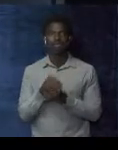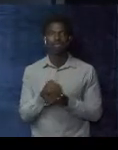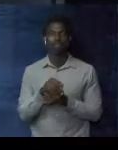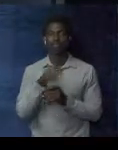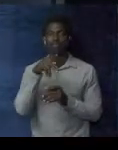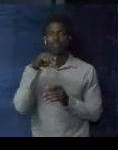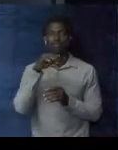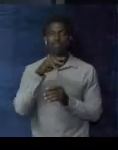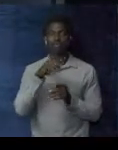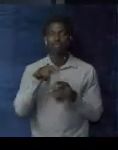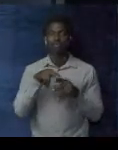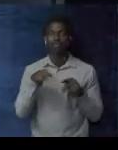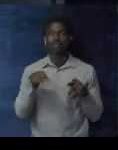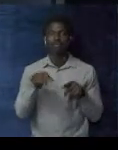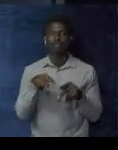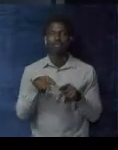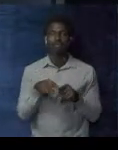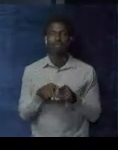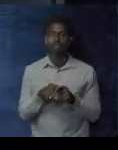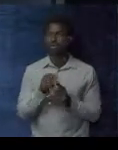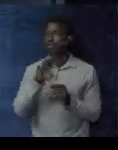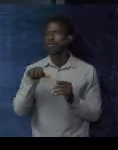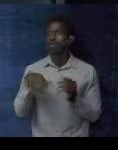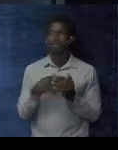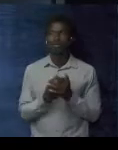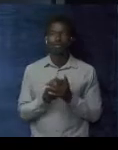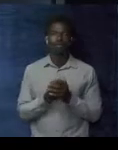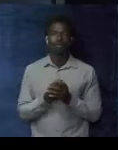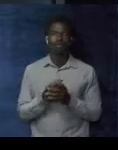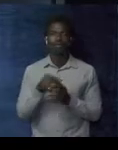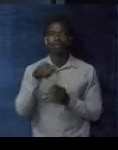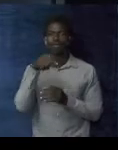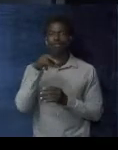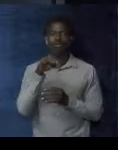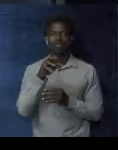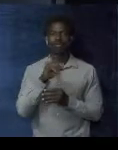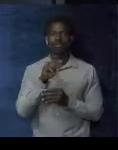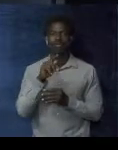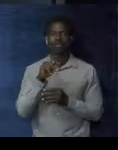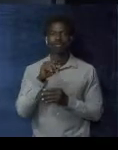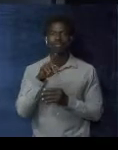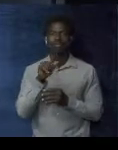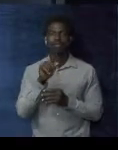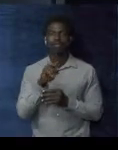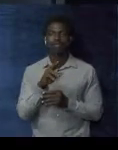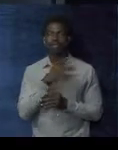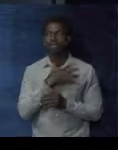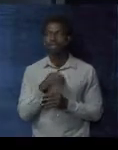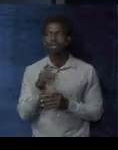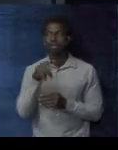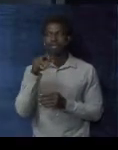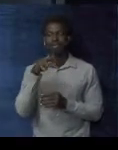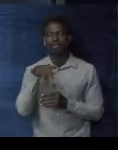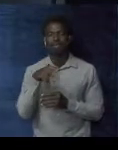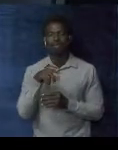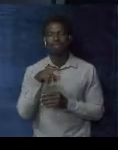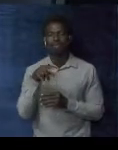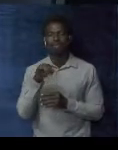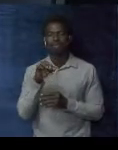Parallelograms are a type of trapezium. All quadrilaterals are trapezoids. None of